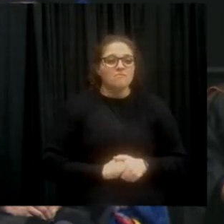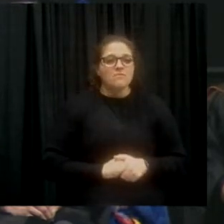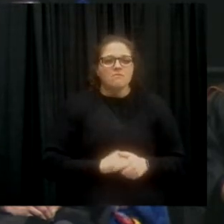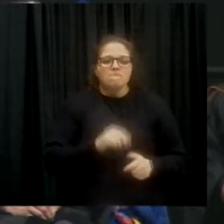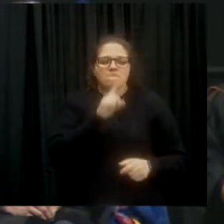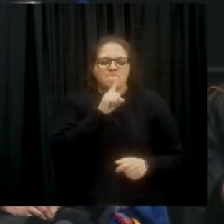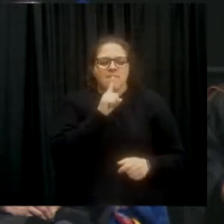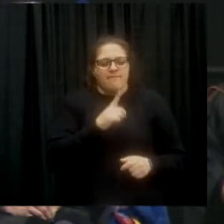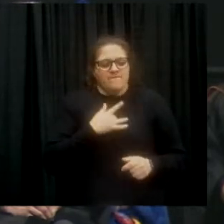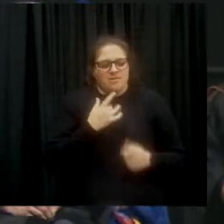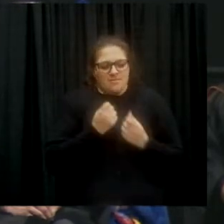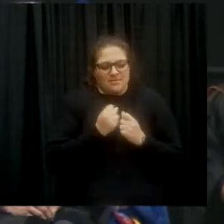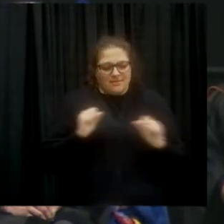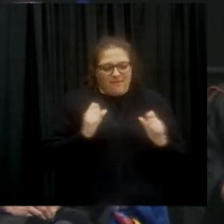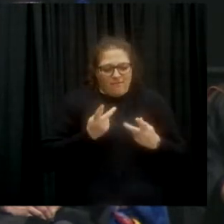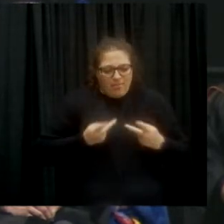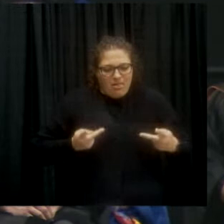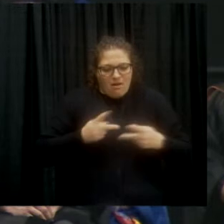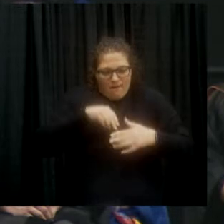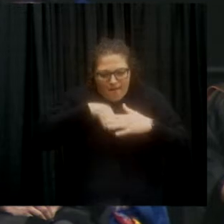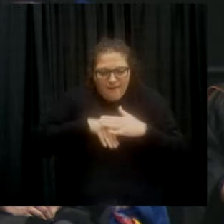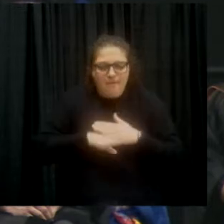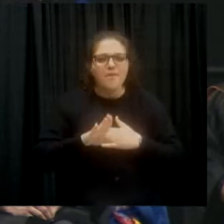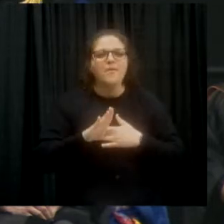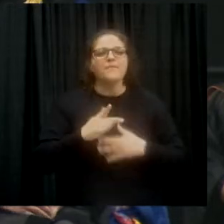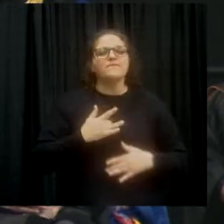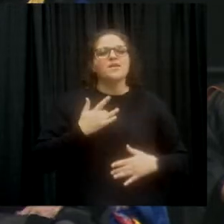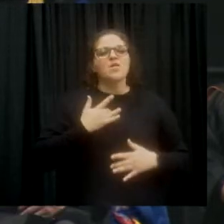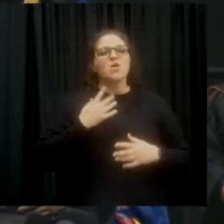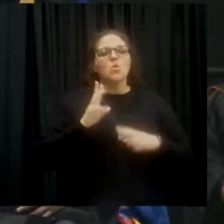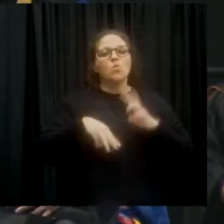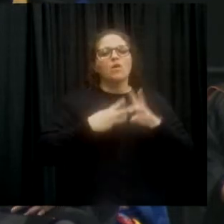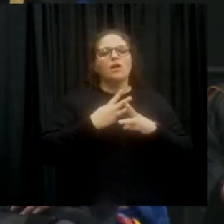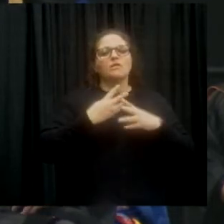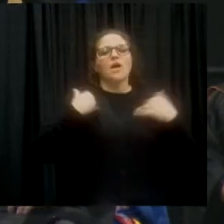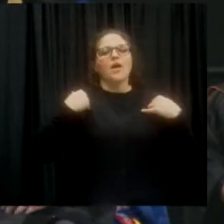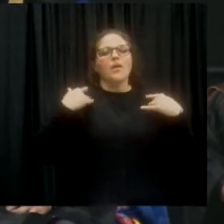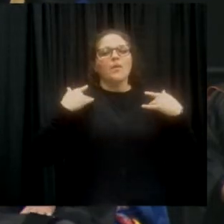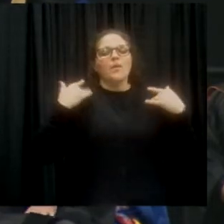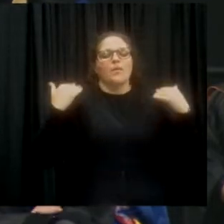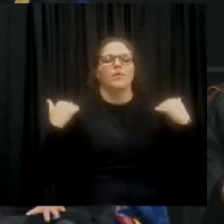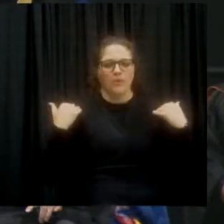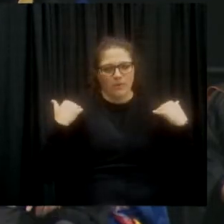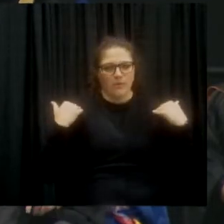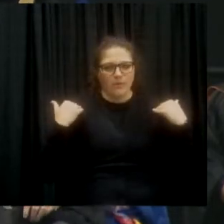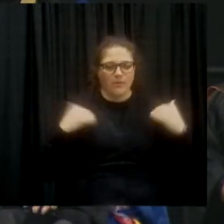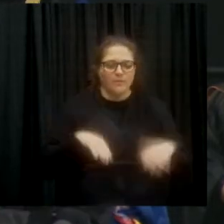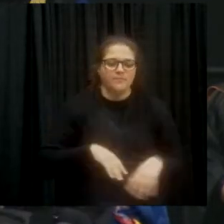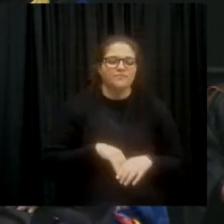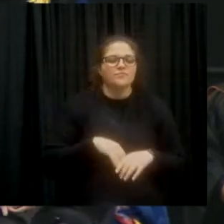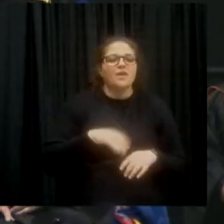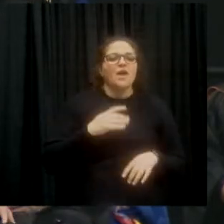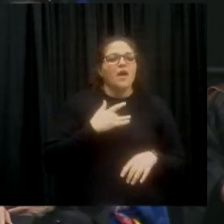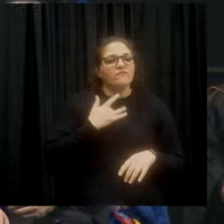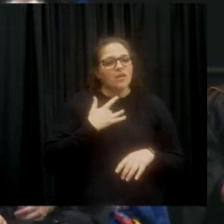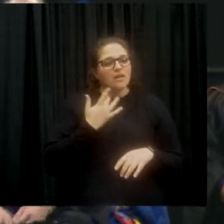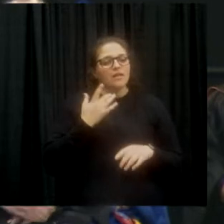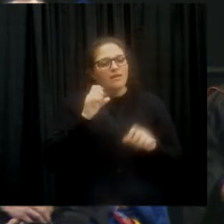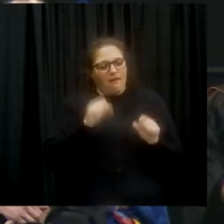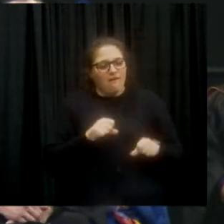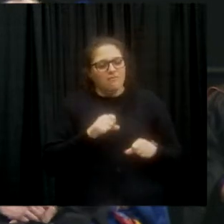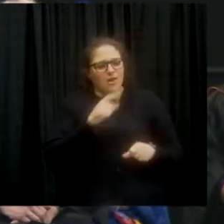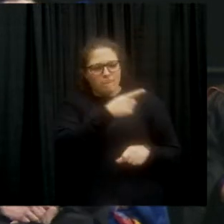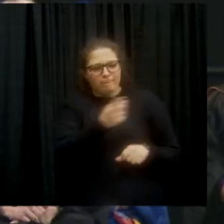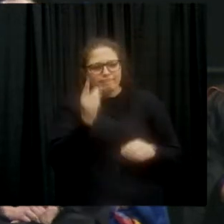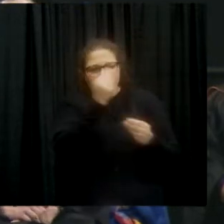It truly feels like a safe place walking into your classroom, and I feel like the whole world should know how it feels. And then finally,